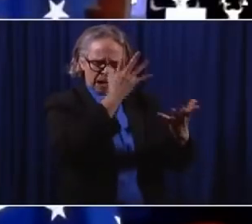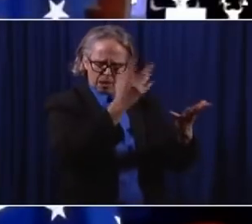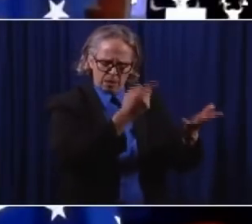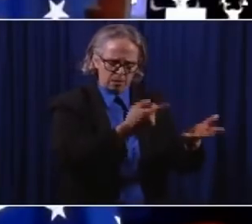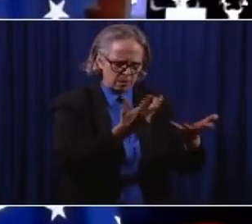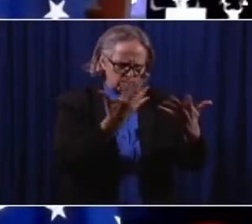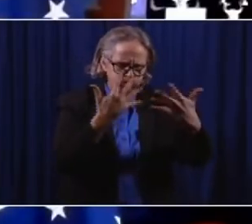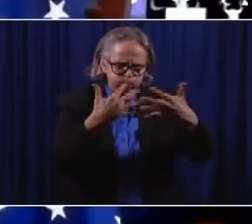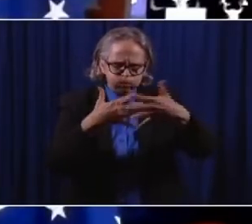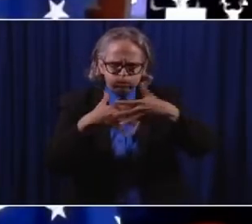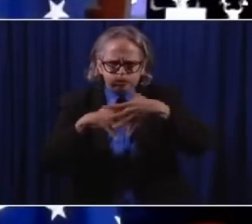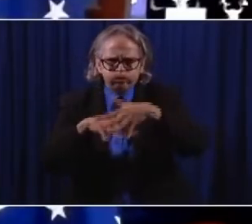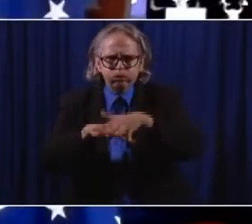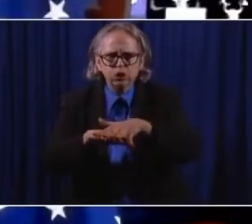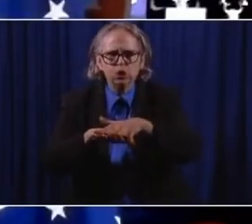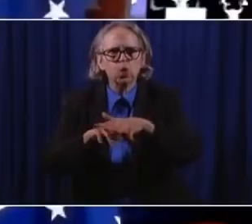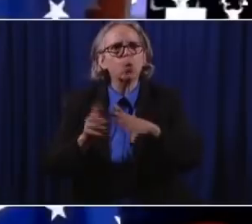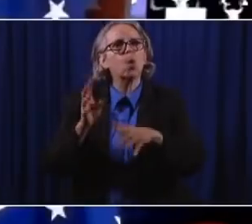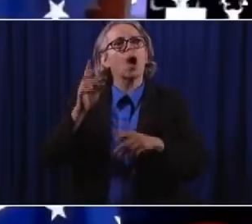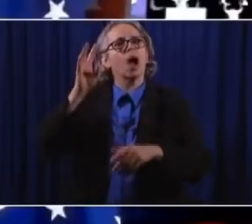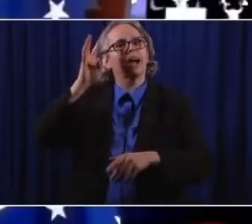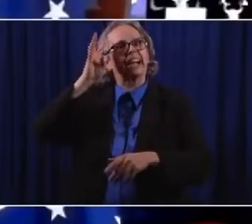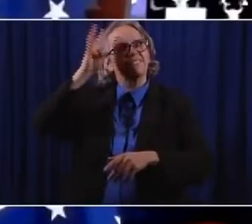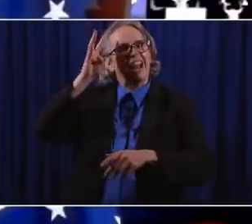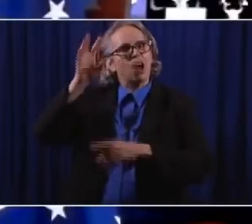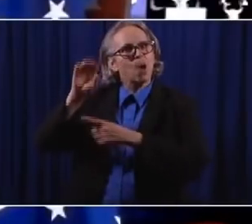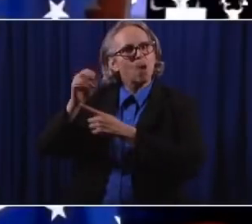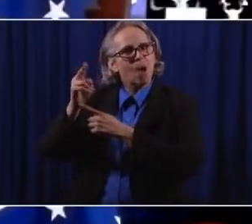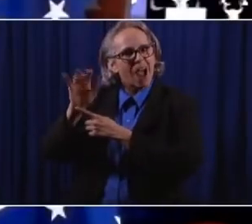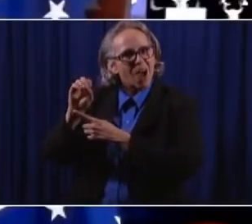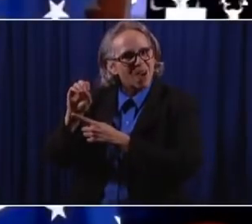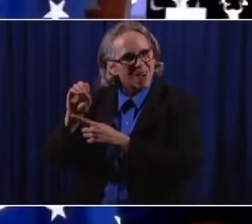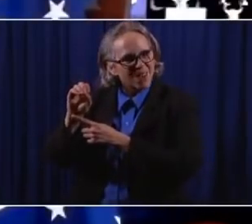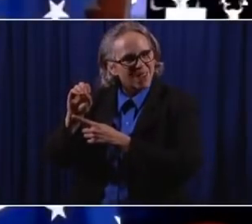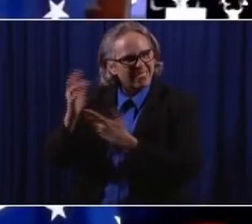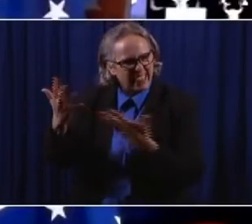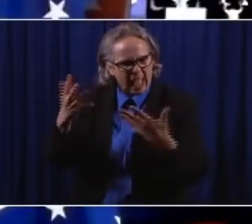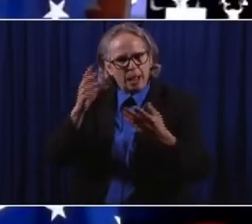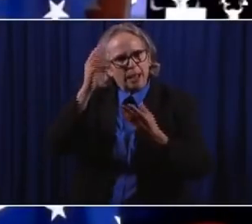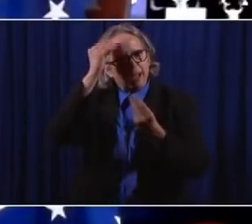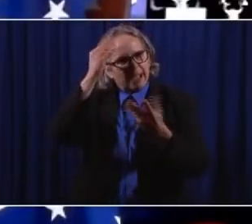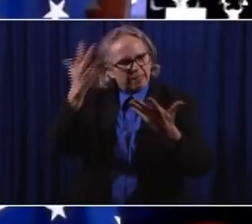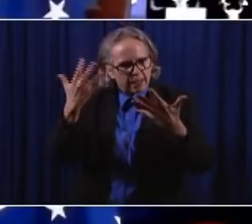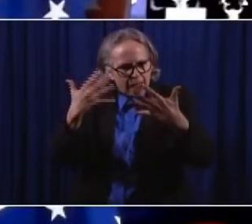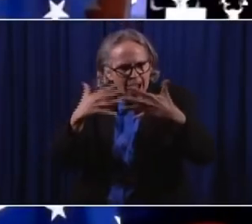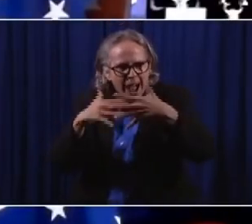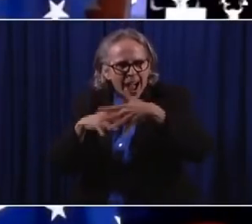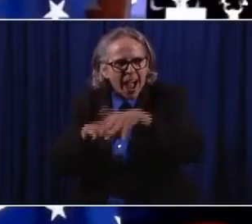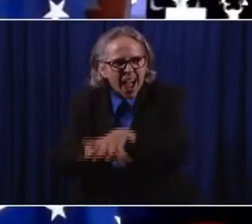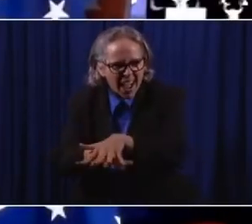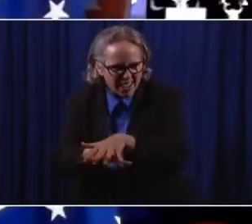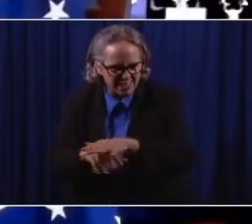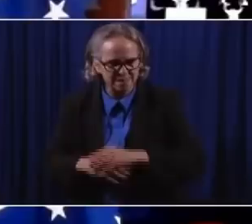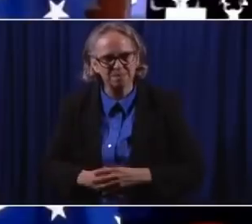of the first ones to do that. And that enabled us